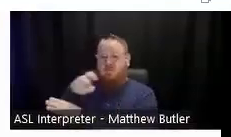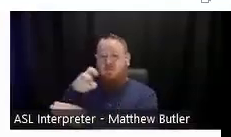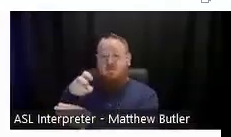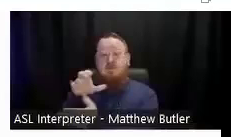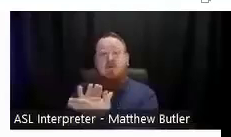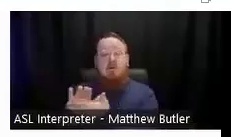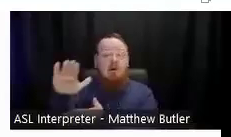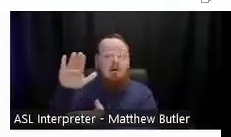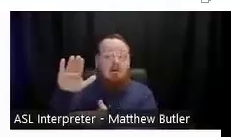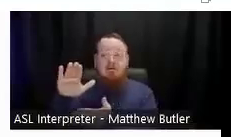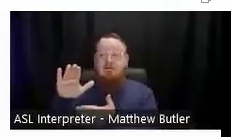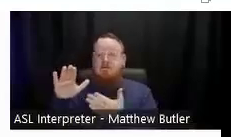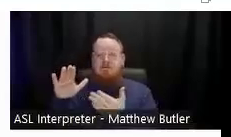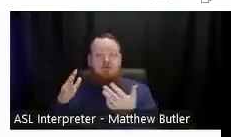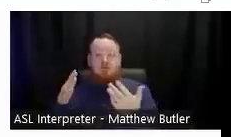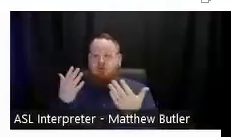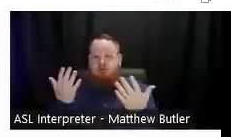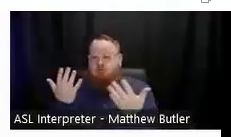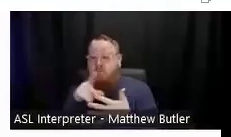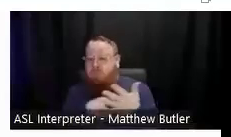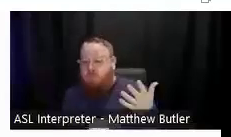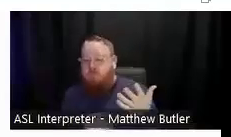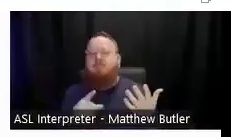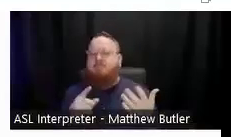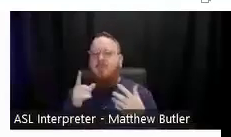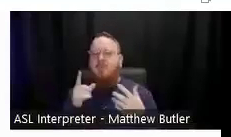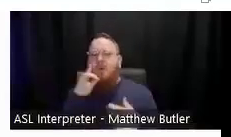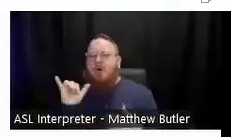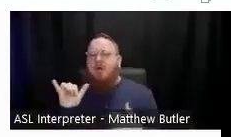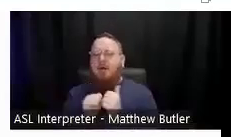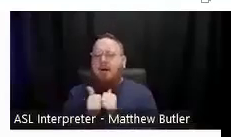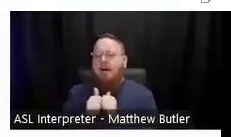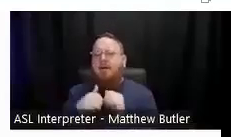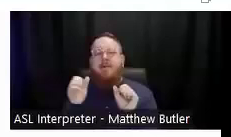and they're transitioning. And then it also includes transition.